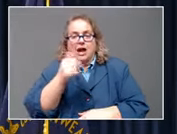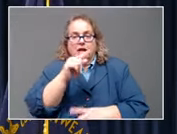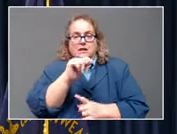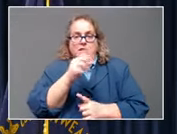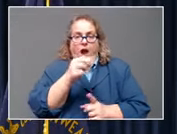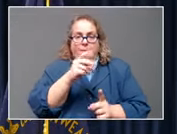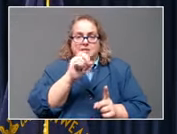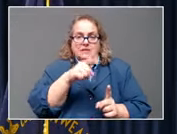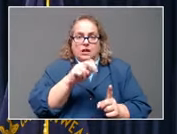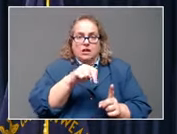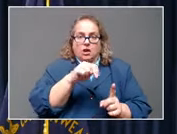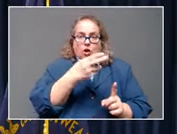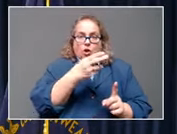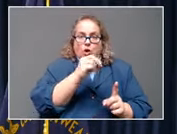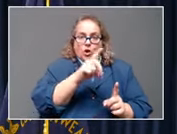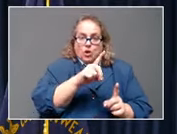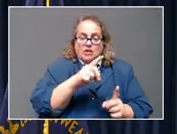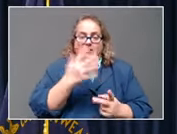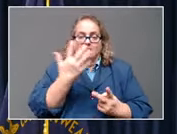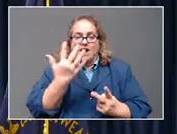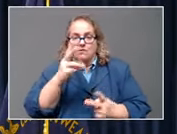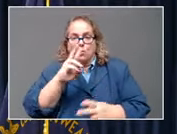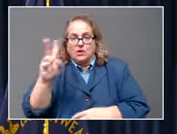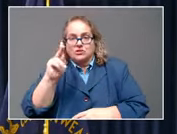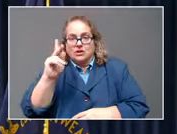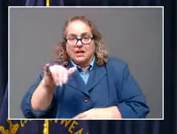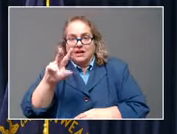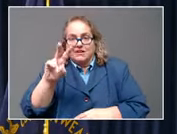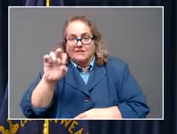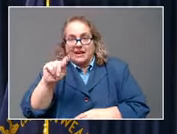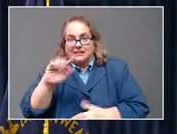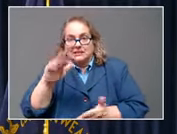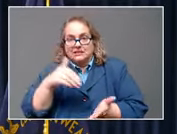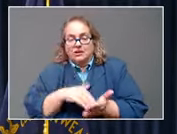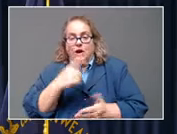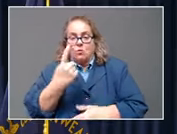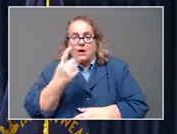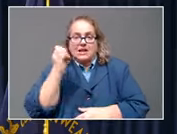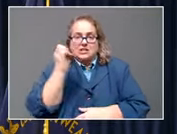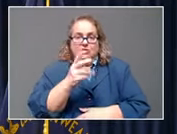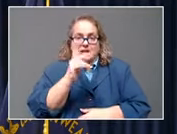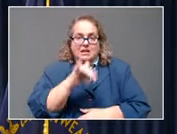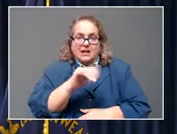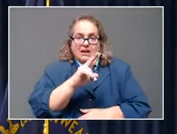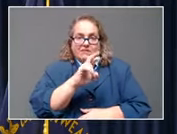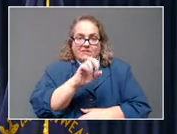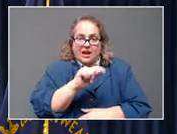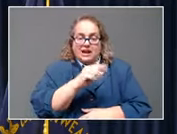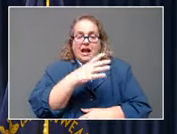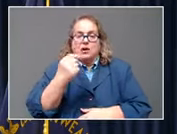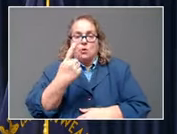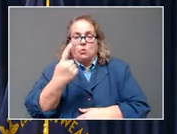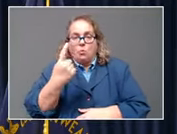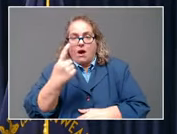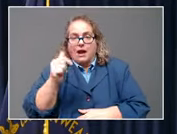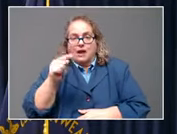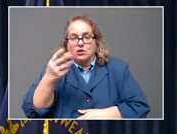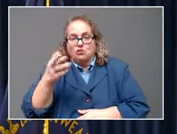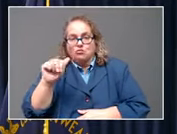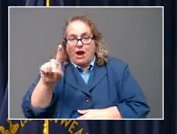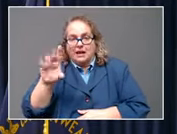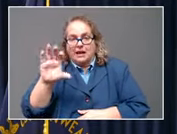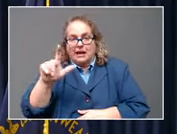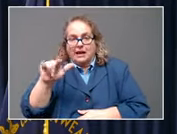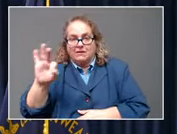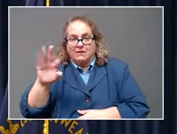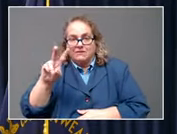Western Kentucky Veterans Center, 1 at Eastern Kentucky Veterans Center, and 1 at Radcliffe Veterans Center. With that, I'm going to